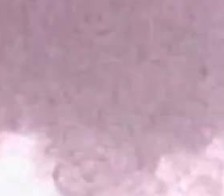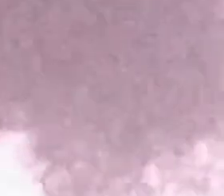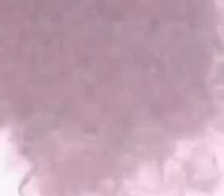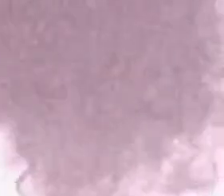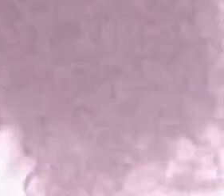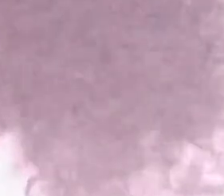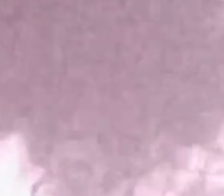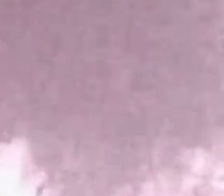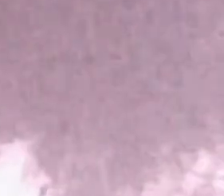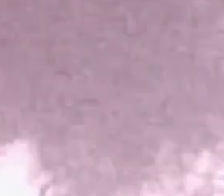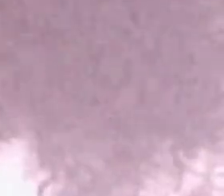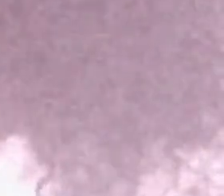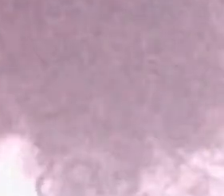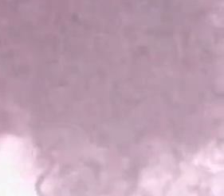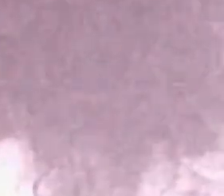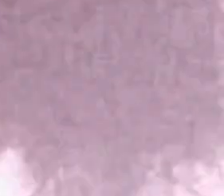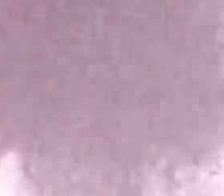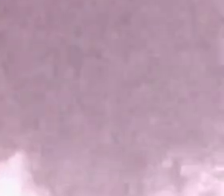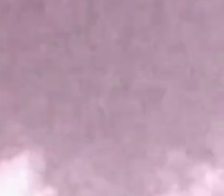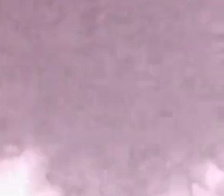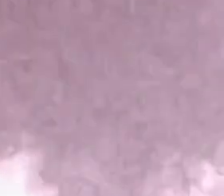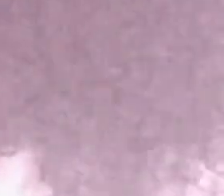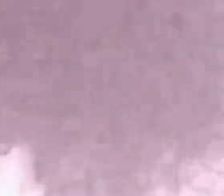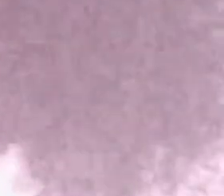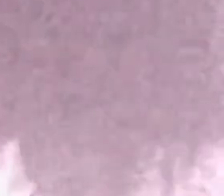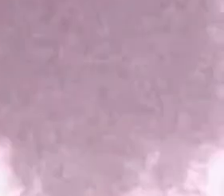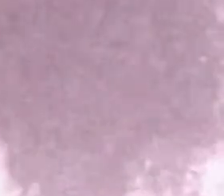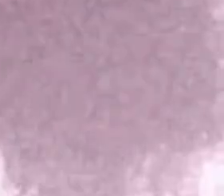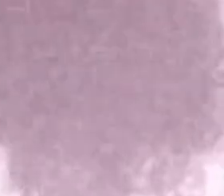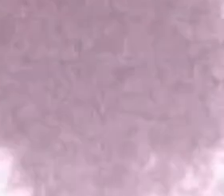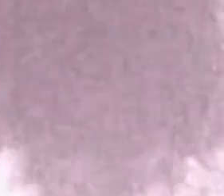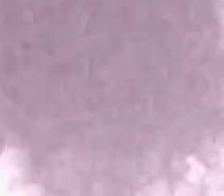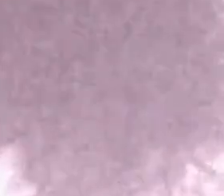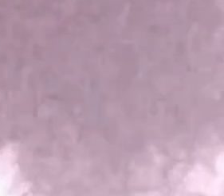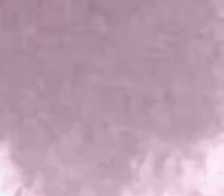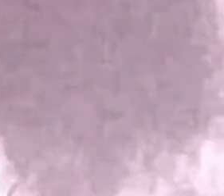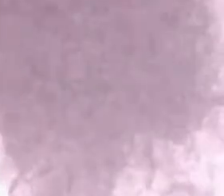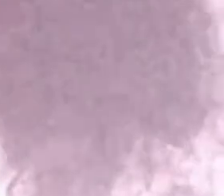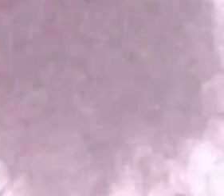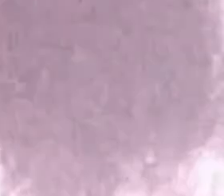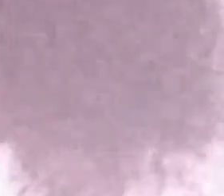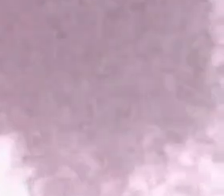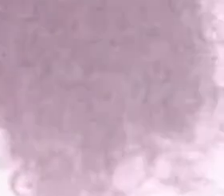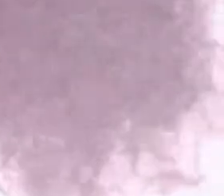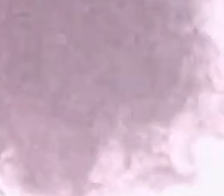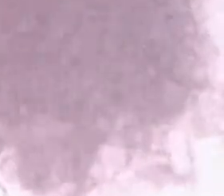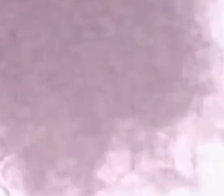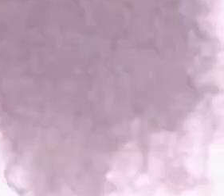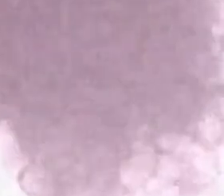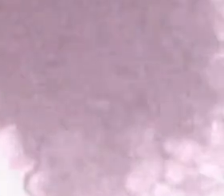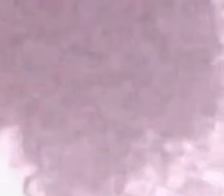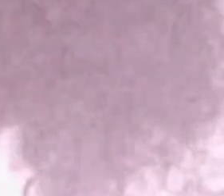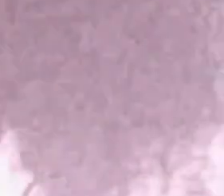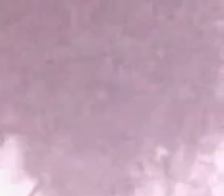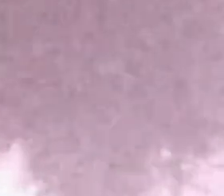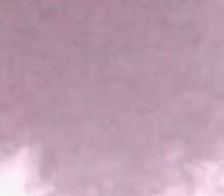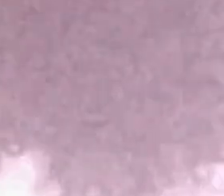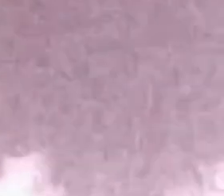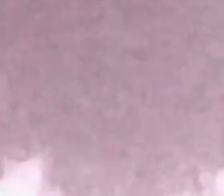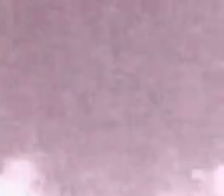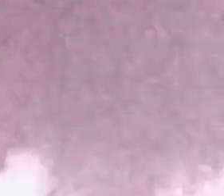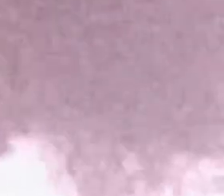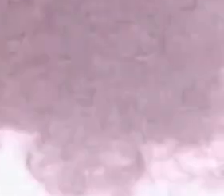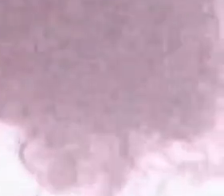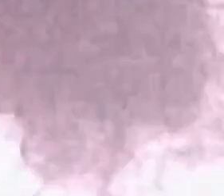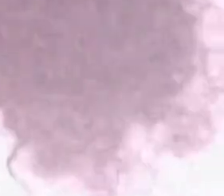things hurt my feelings and I have to internalize and, you know, keep a good face on so I